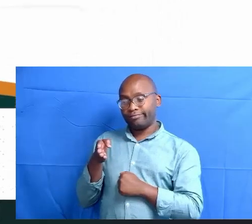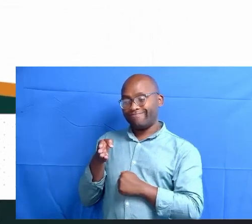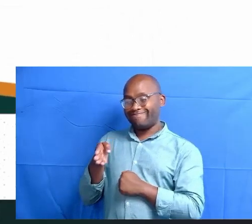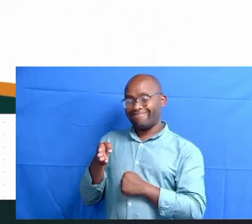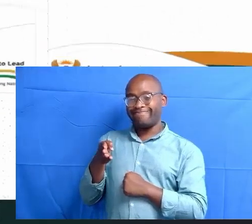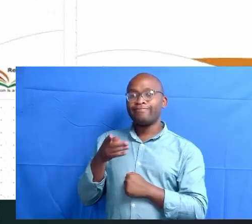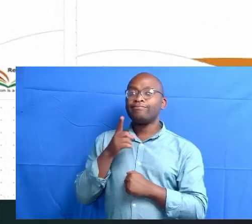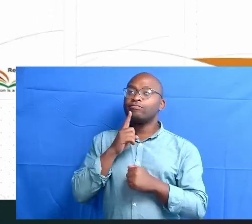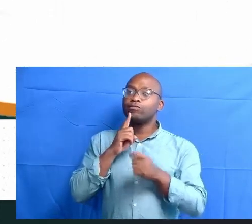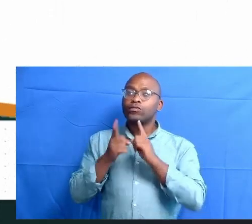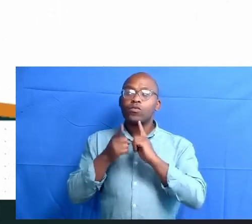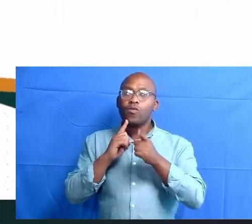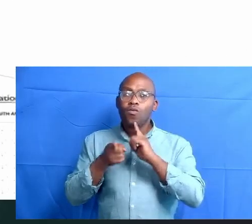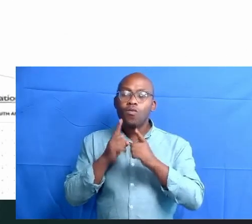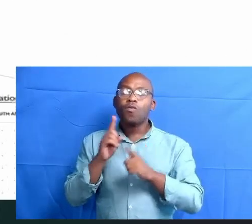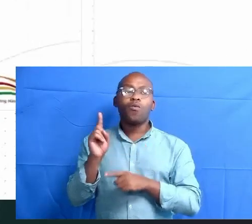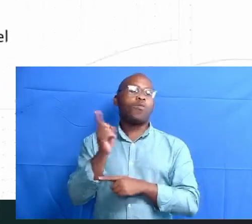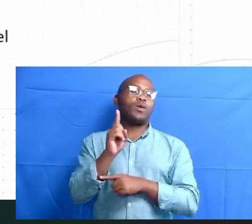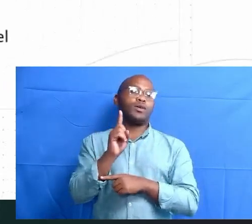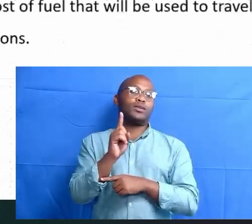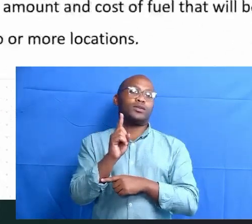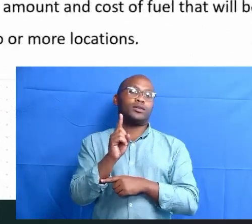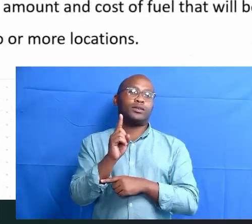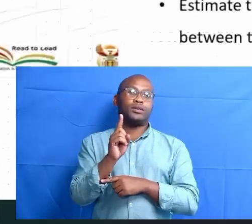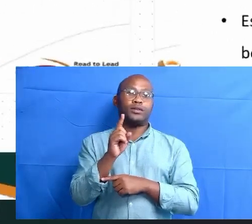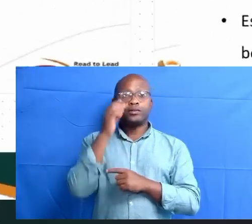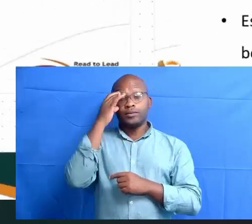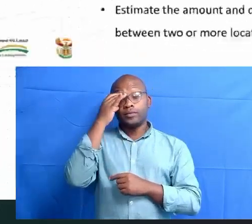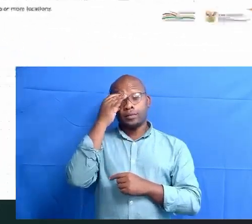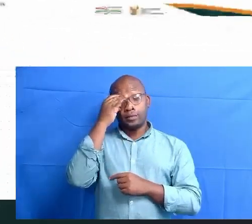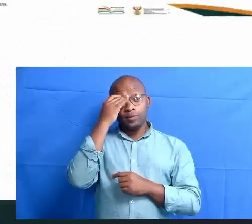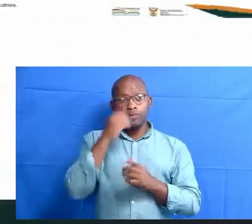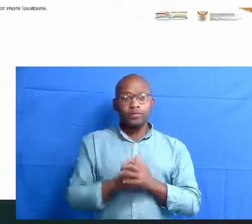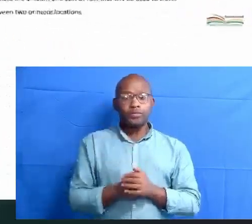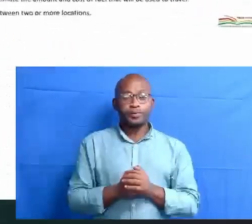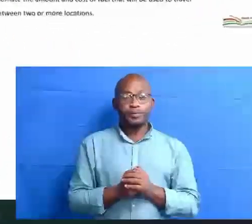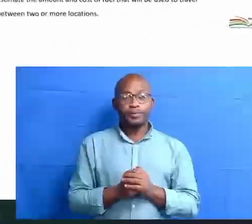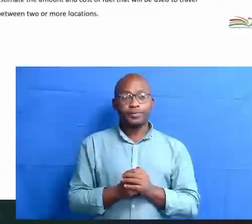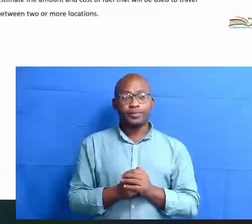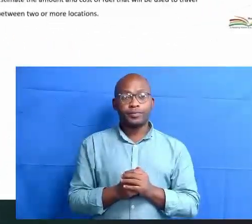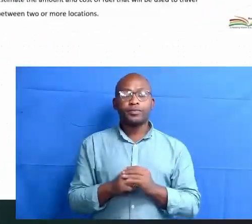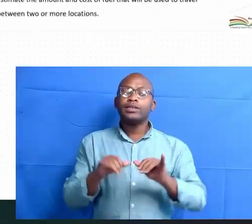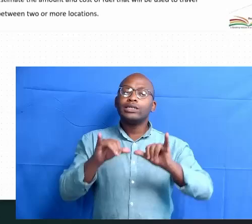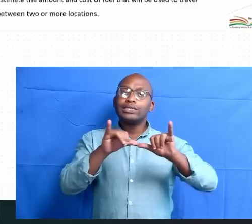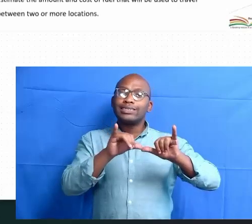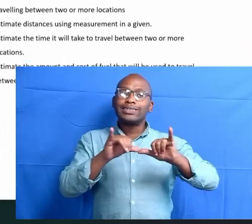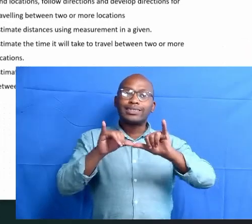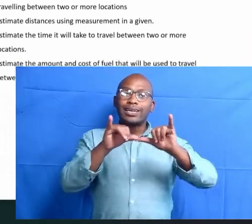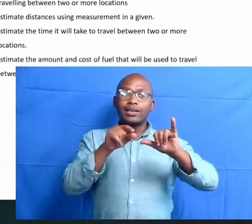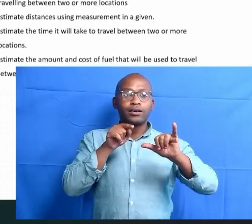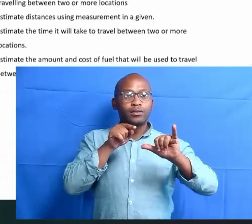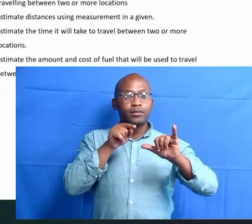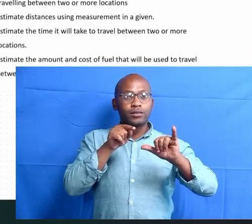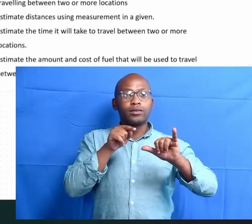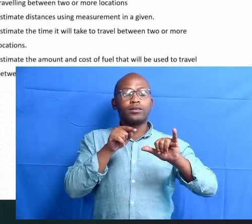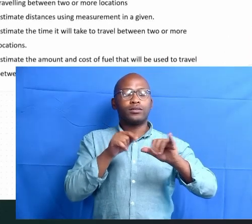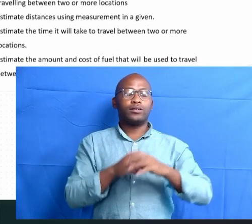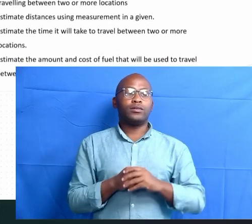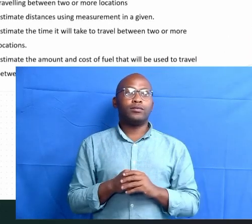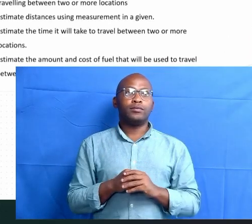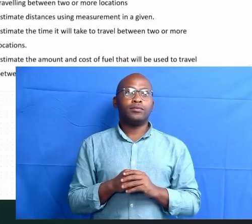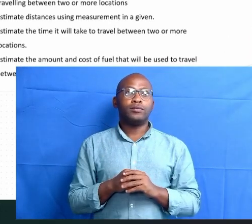talk about when we deal with the scale, is